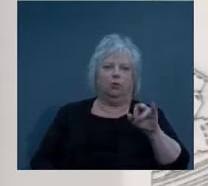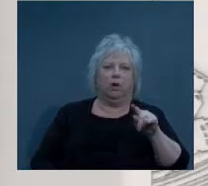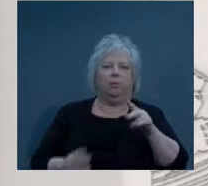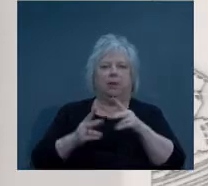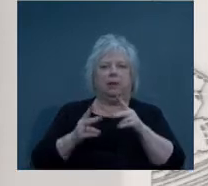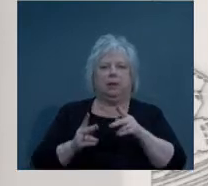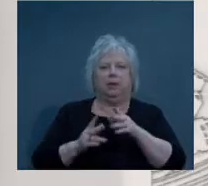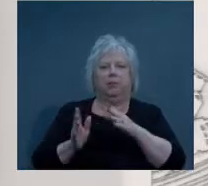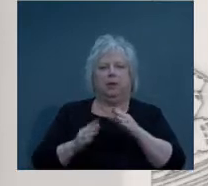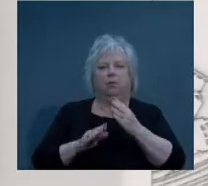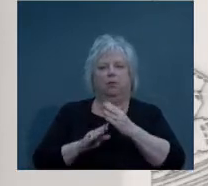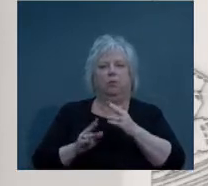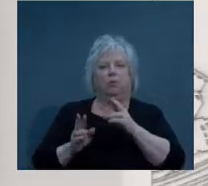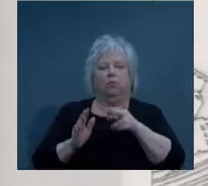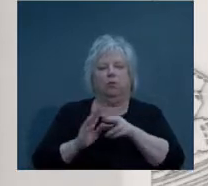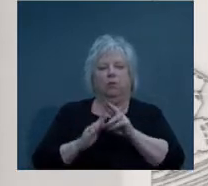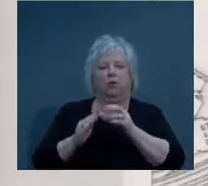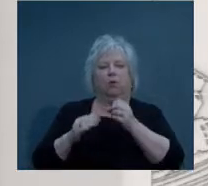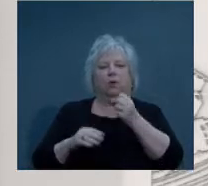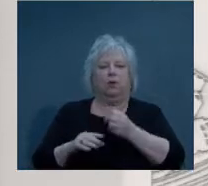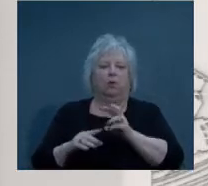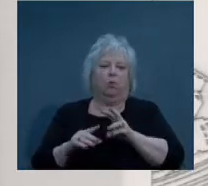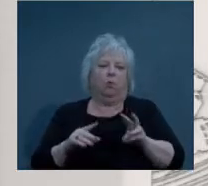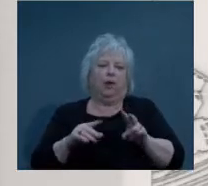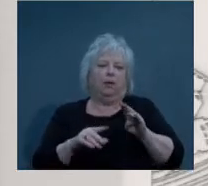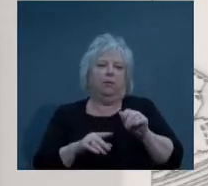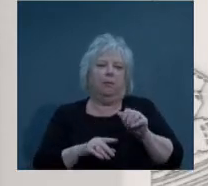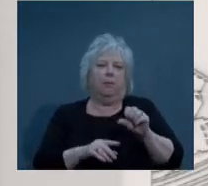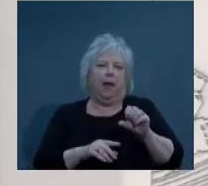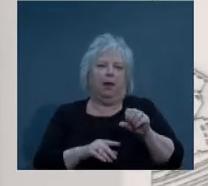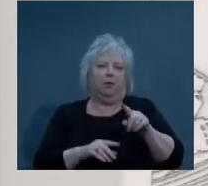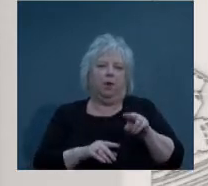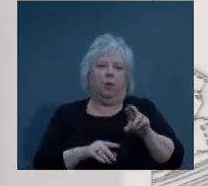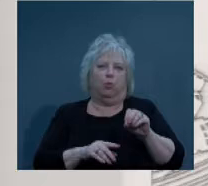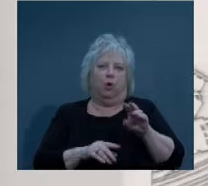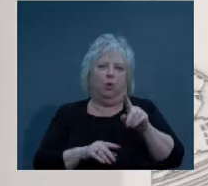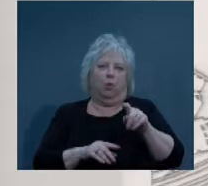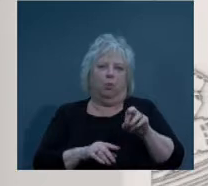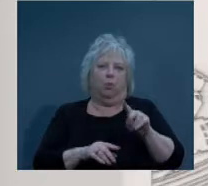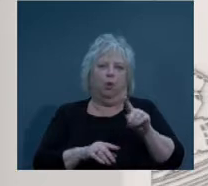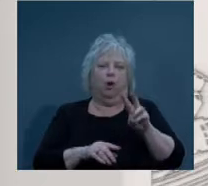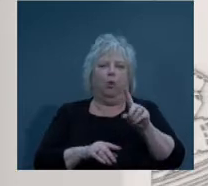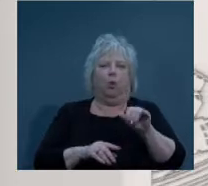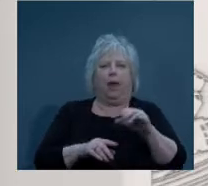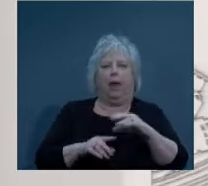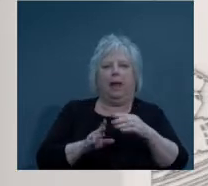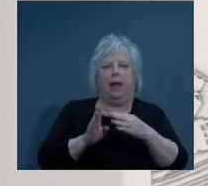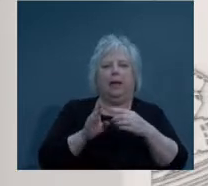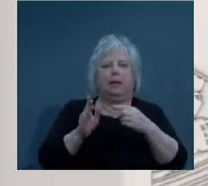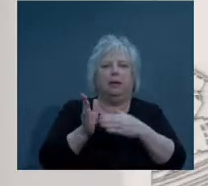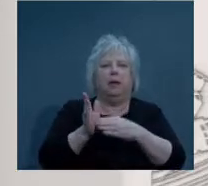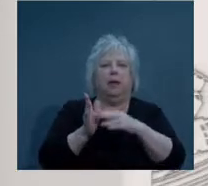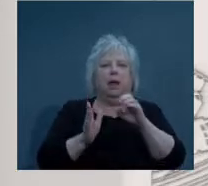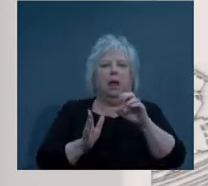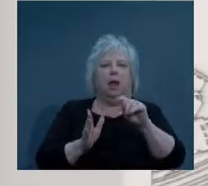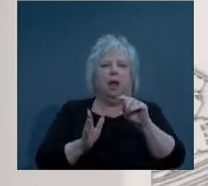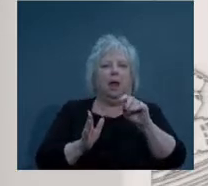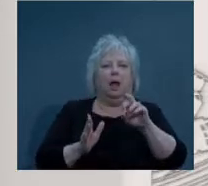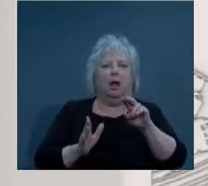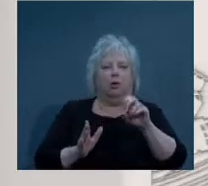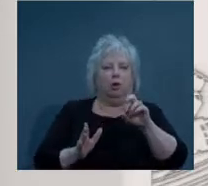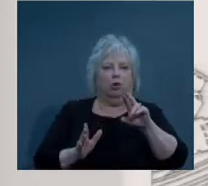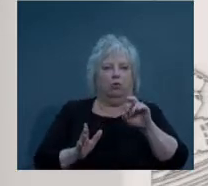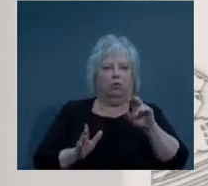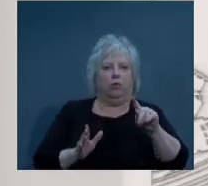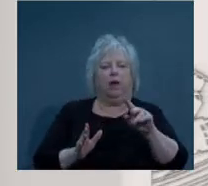Review located southwest of the intersection of Bass Pro Parkway and Otter Creek Road. The applicant did not provide